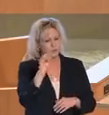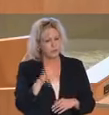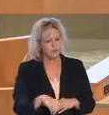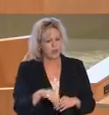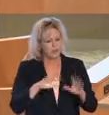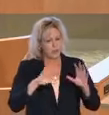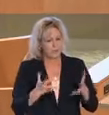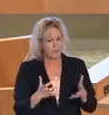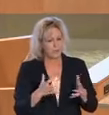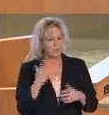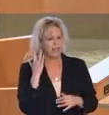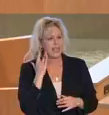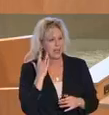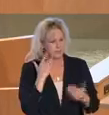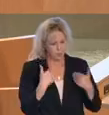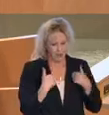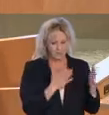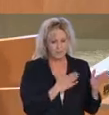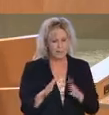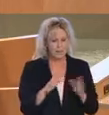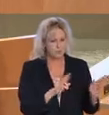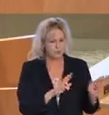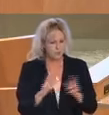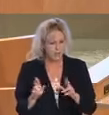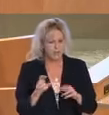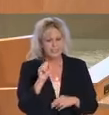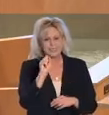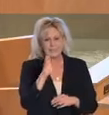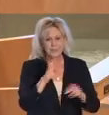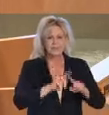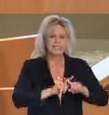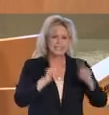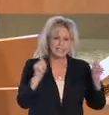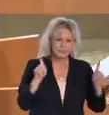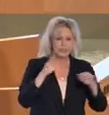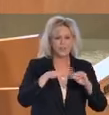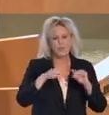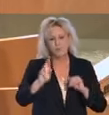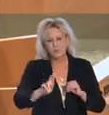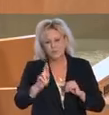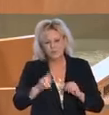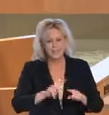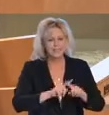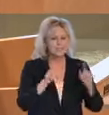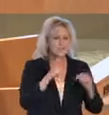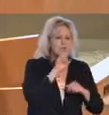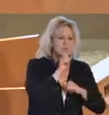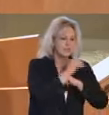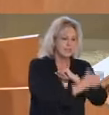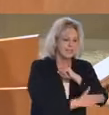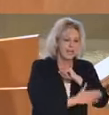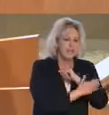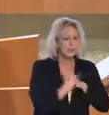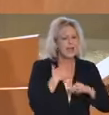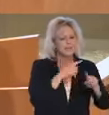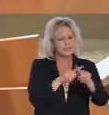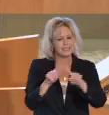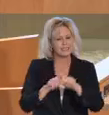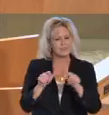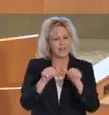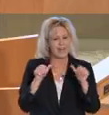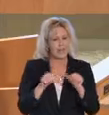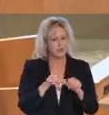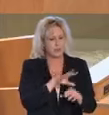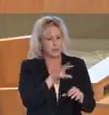California. We have our plans ready. San Bernardino is different than Riverside, is different than Orange County. We have different areas